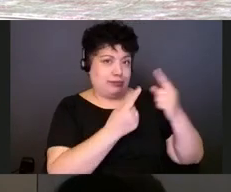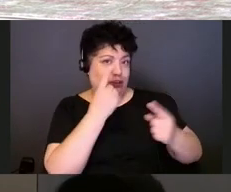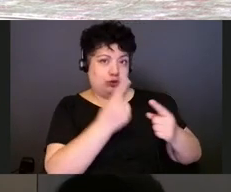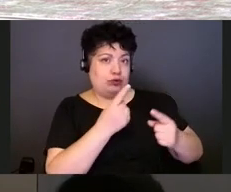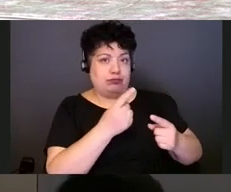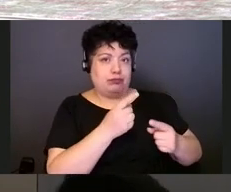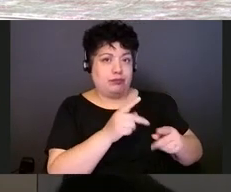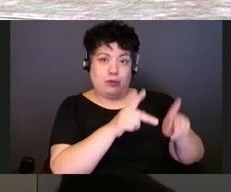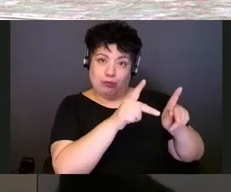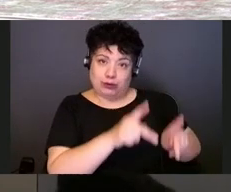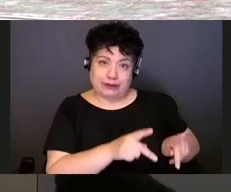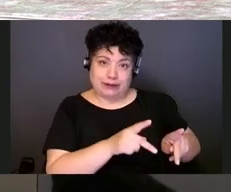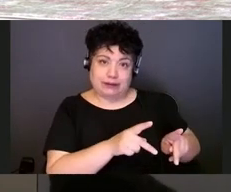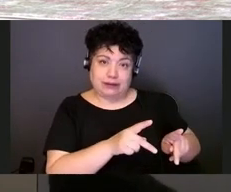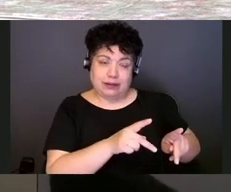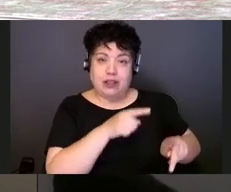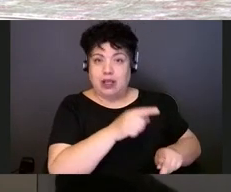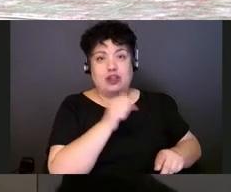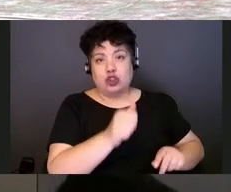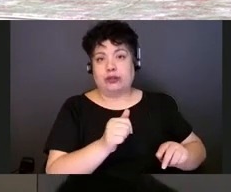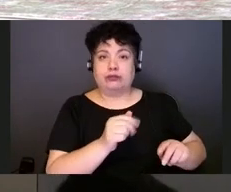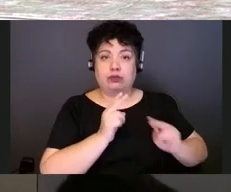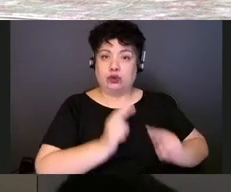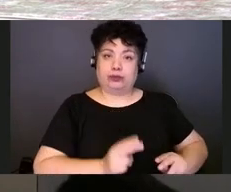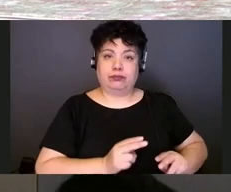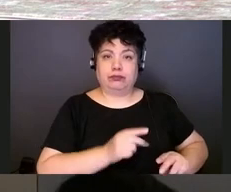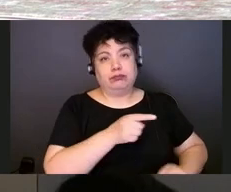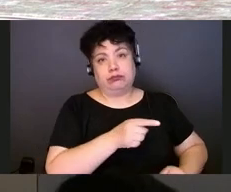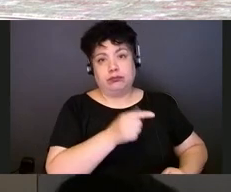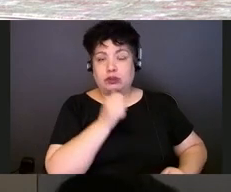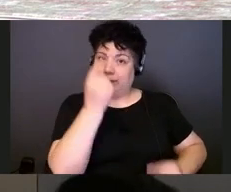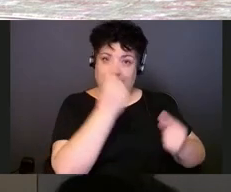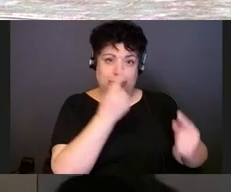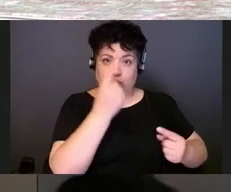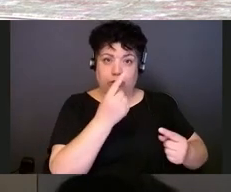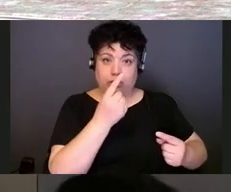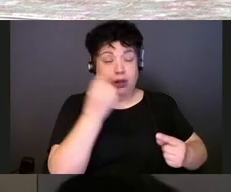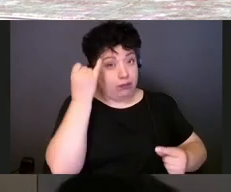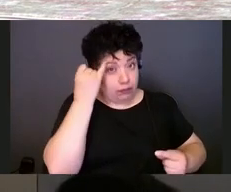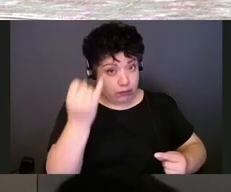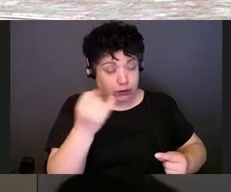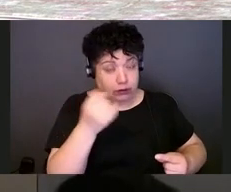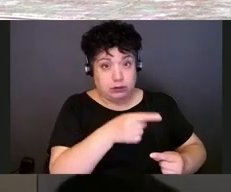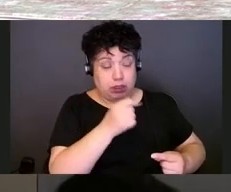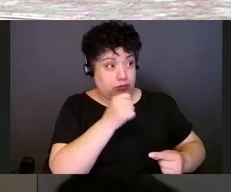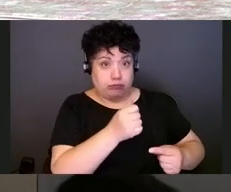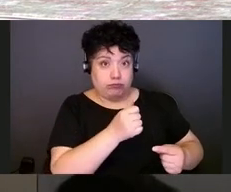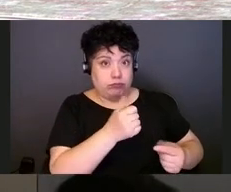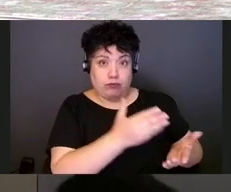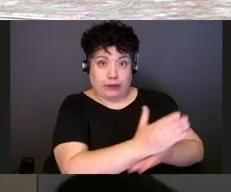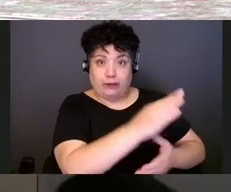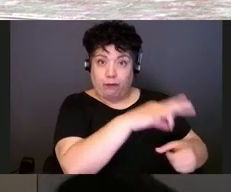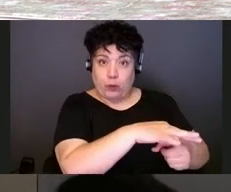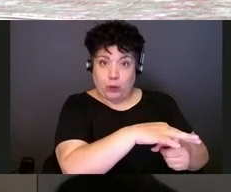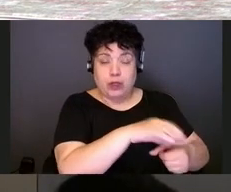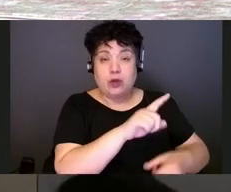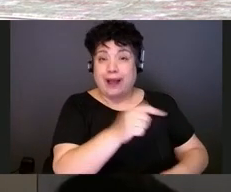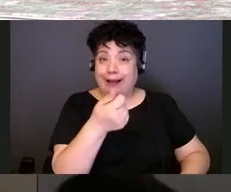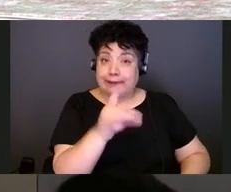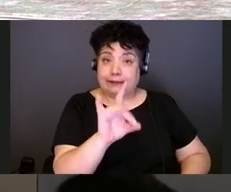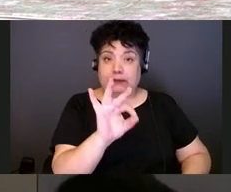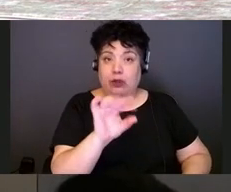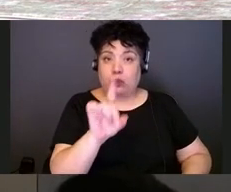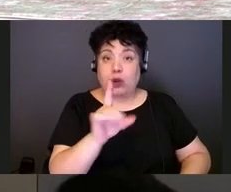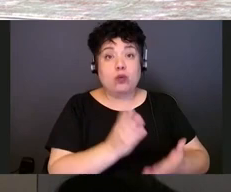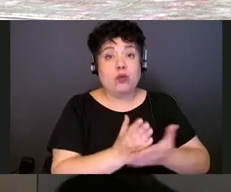human. Mm-hmm. Can you imagine that? So in 1891, the right to vote was taken away, and